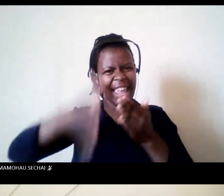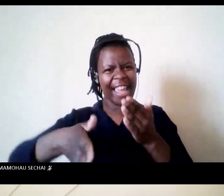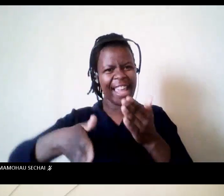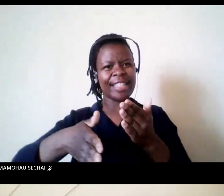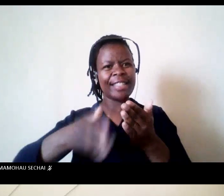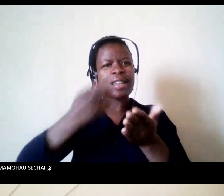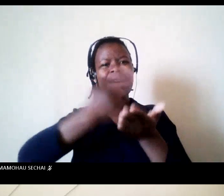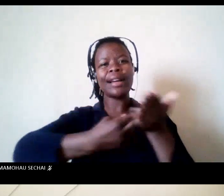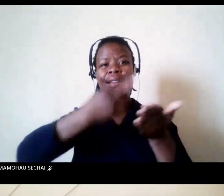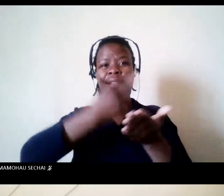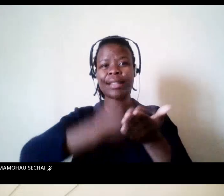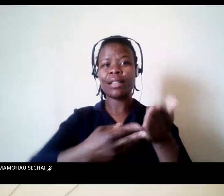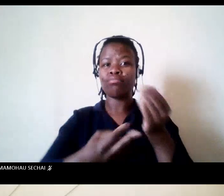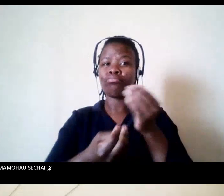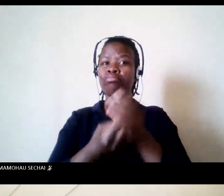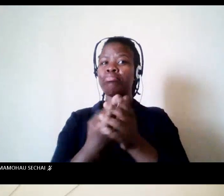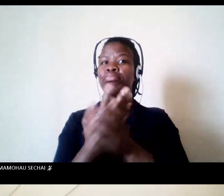results produce